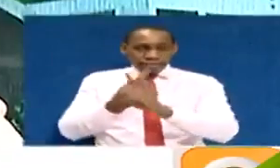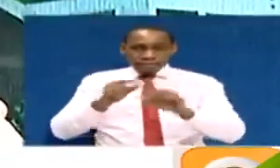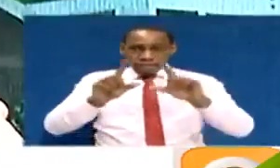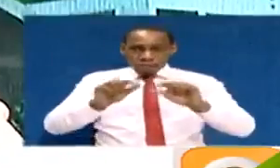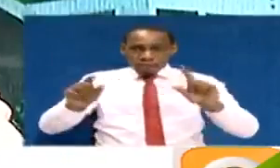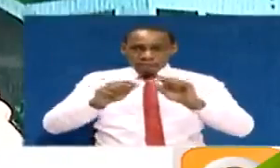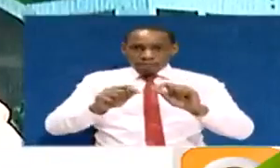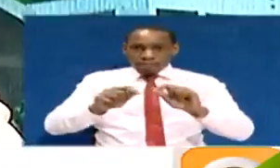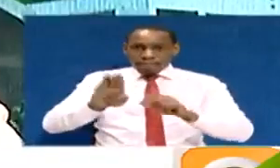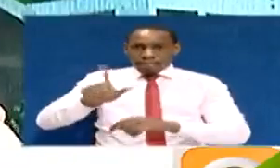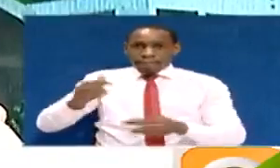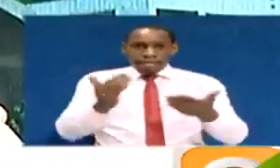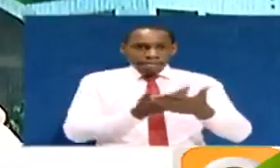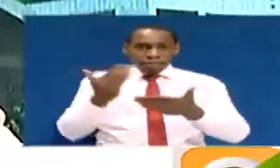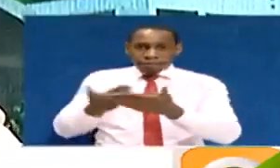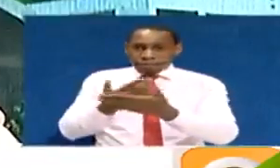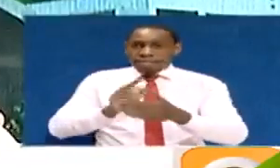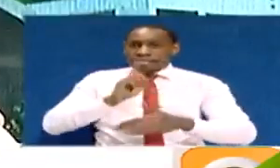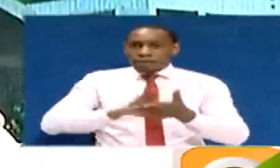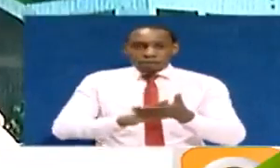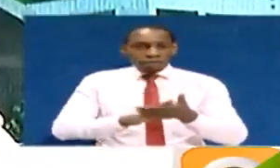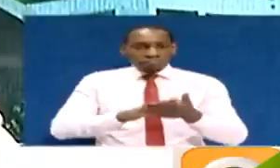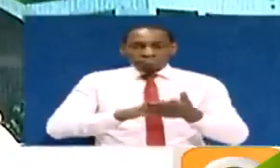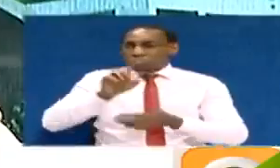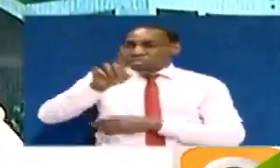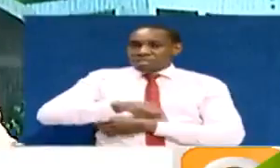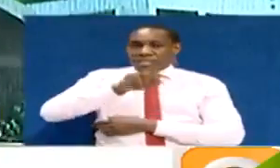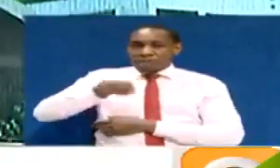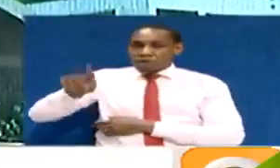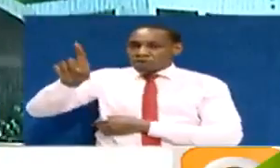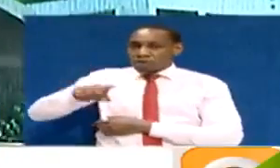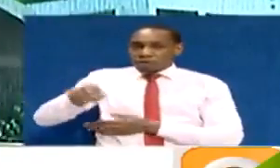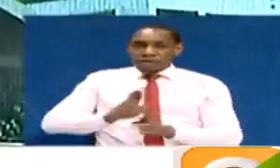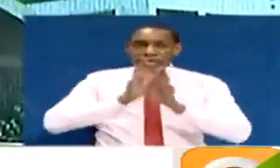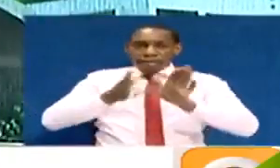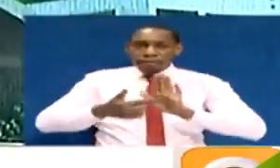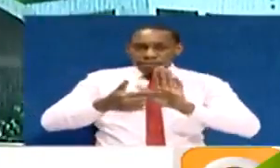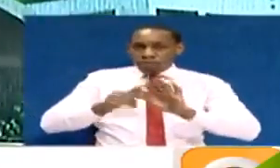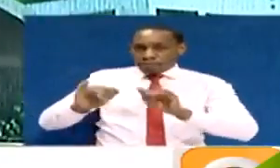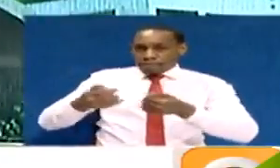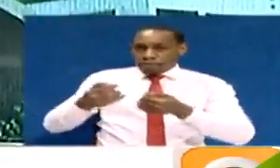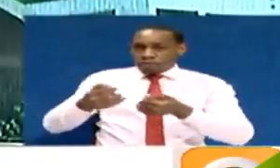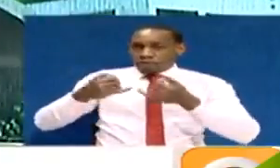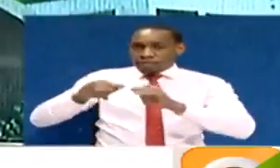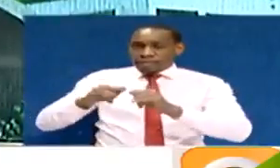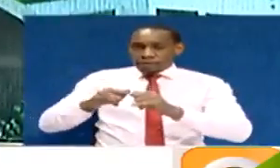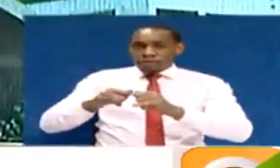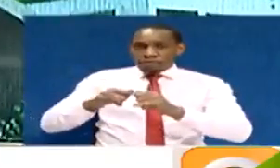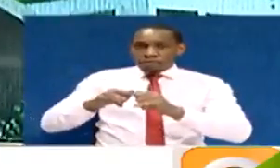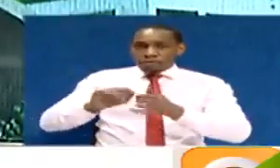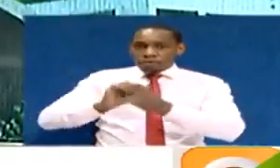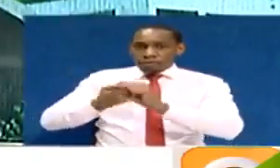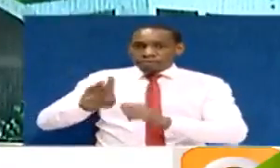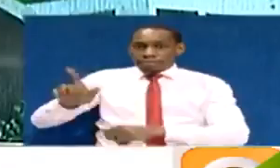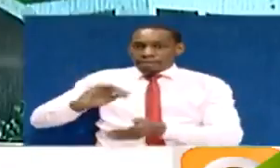the bill expunged, describing them as offensive. Sam Ogina reports on a fresh attempt to reopen the document on the floor of the